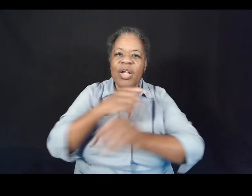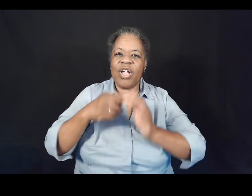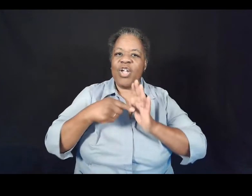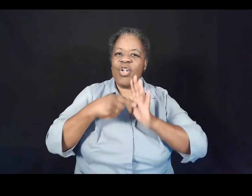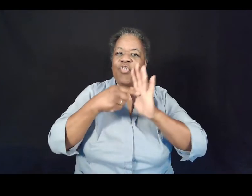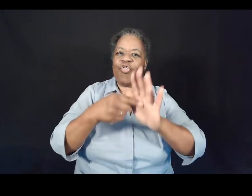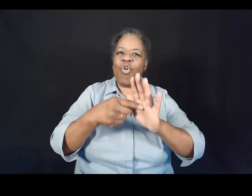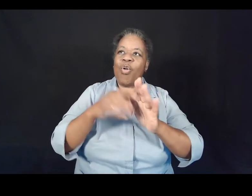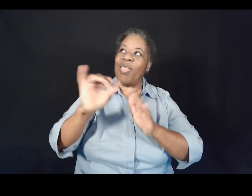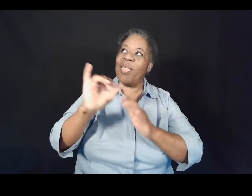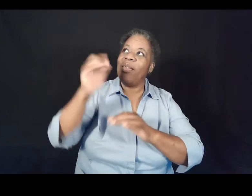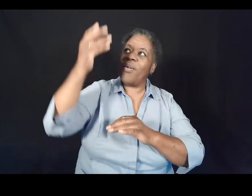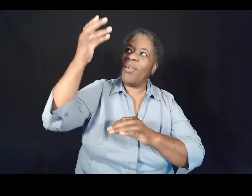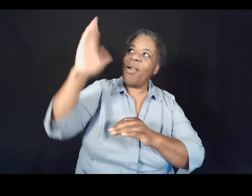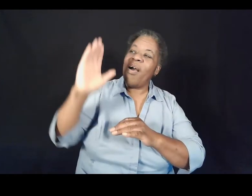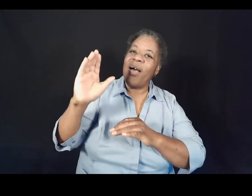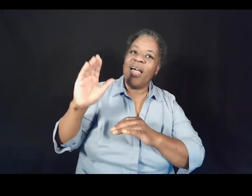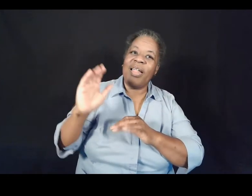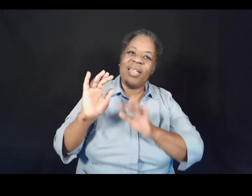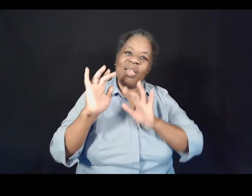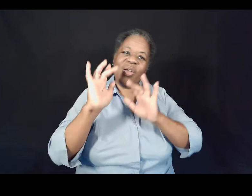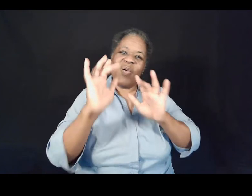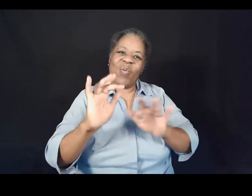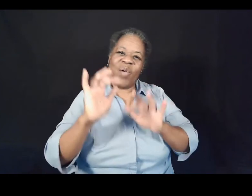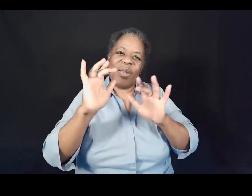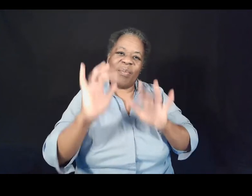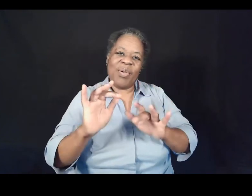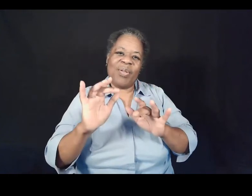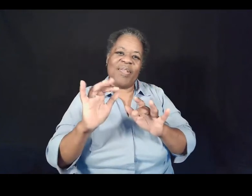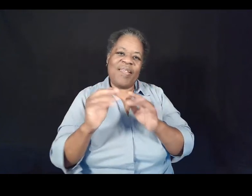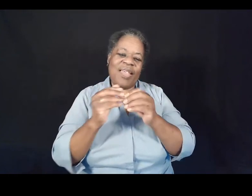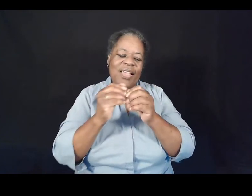God's when mercy seasons justice.